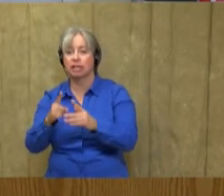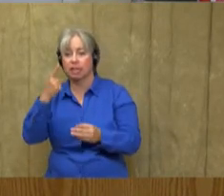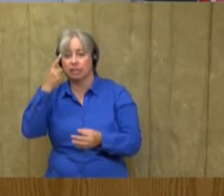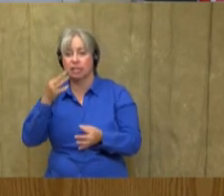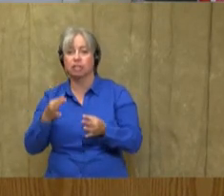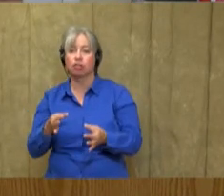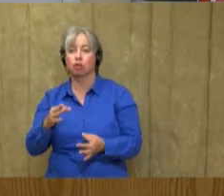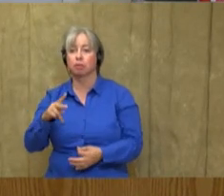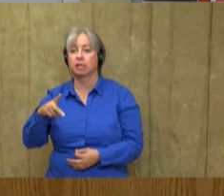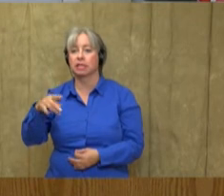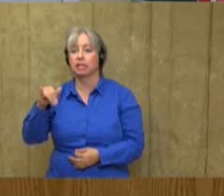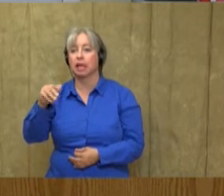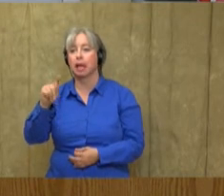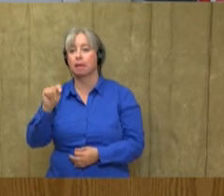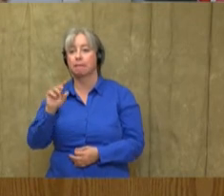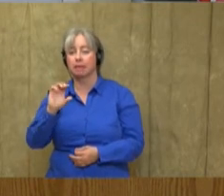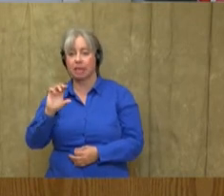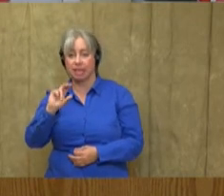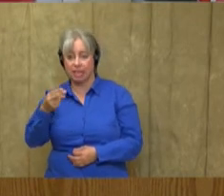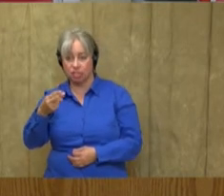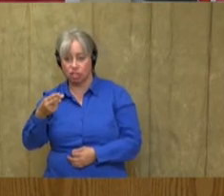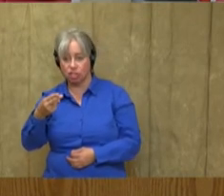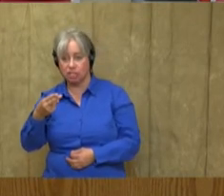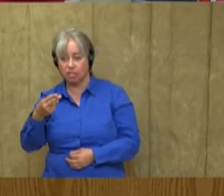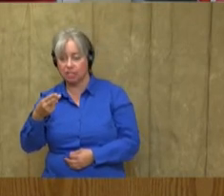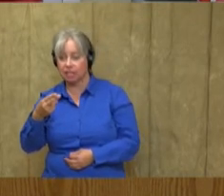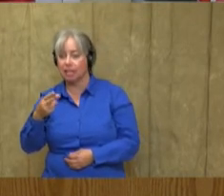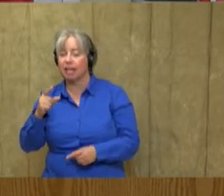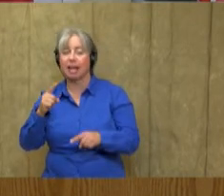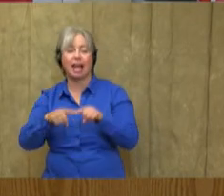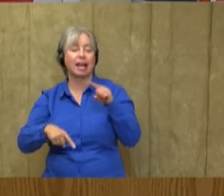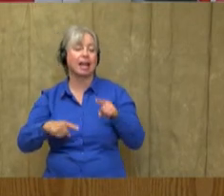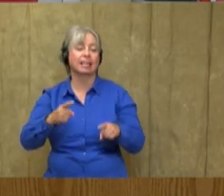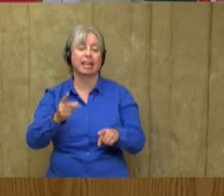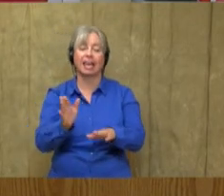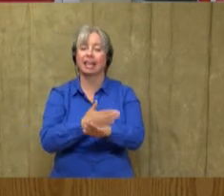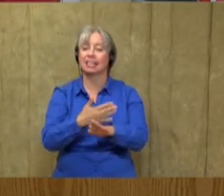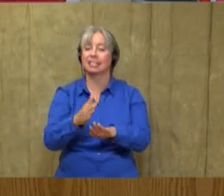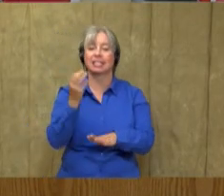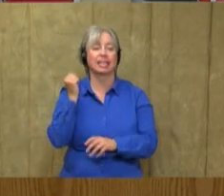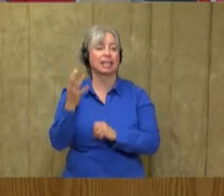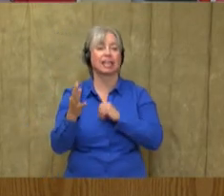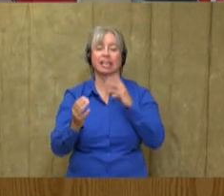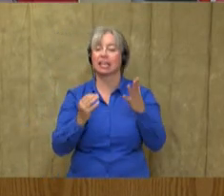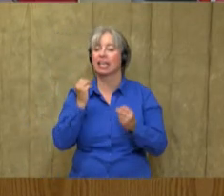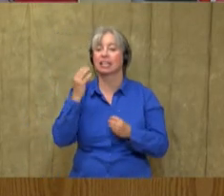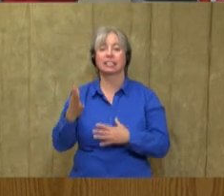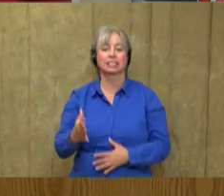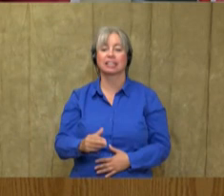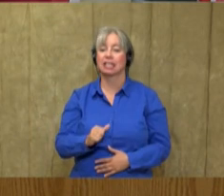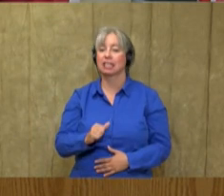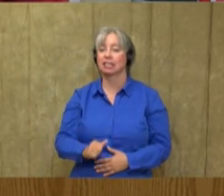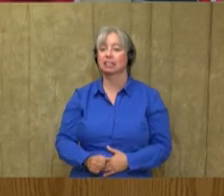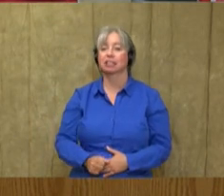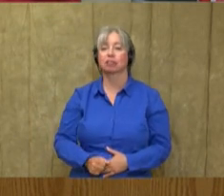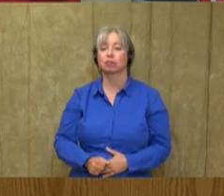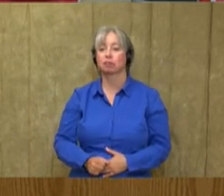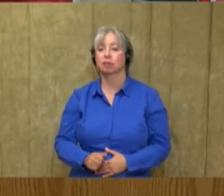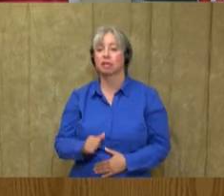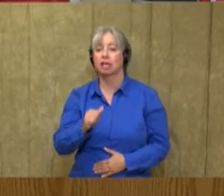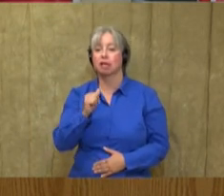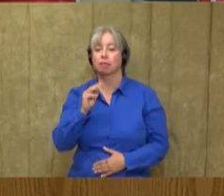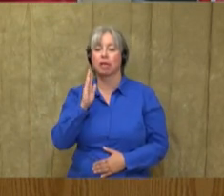to put you through this because I cannot sing. And here I am on live TV. I'm not going to sing, actually. I'm just going to